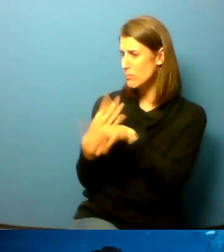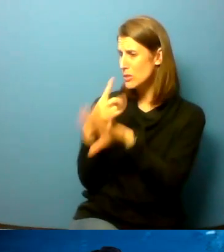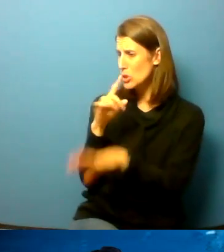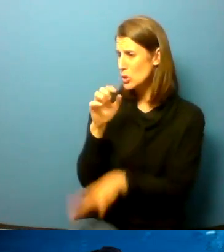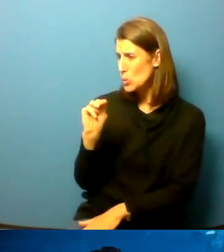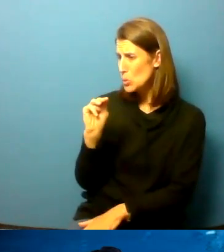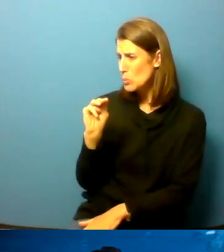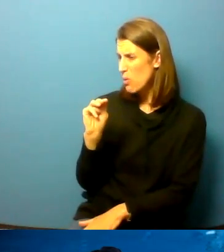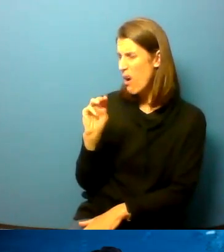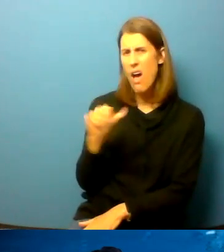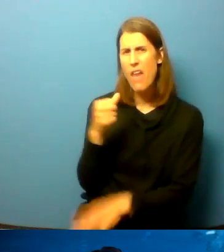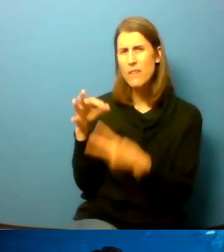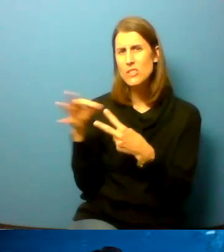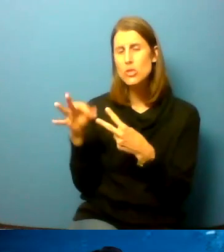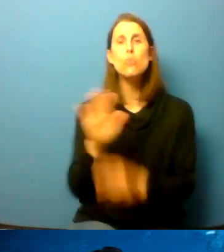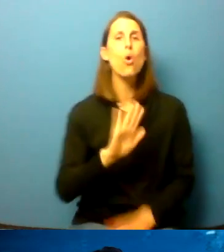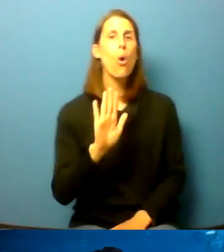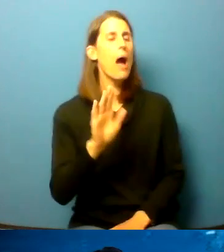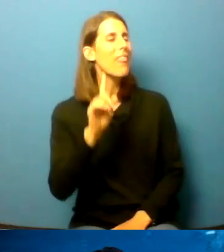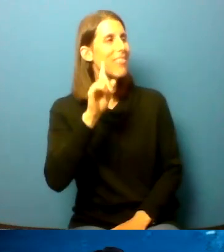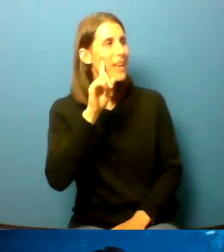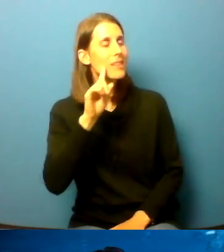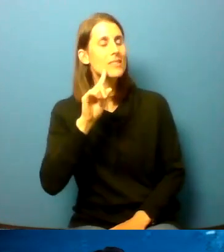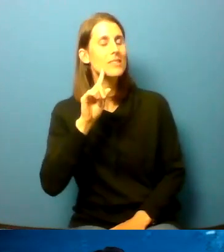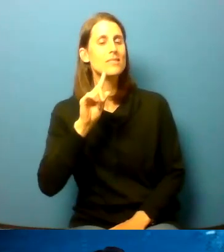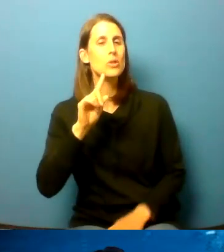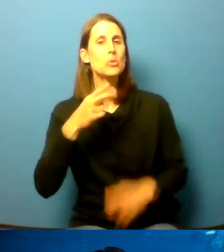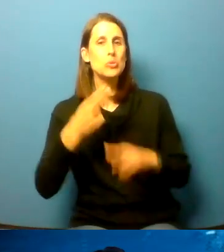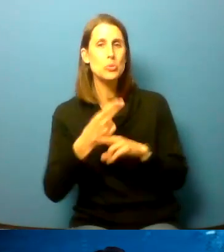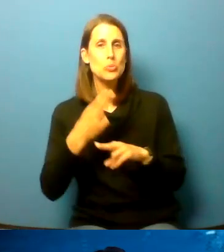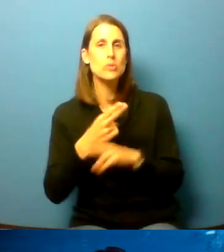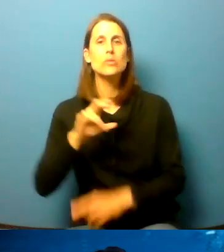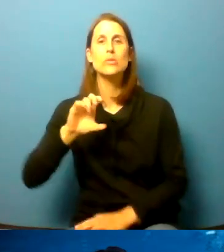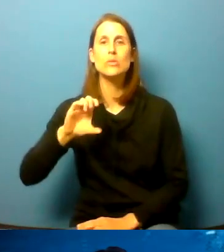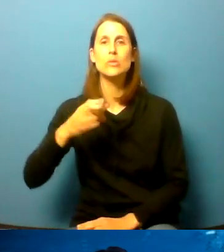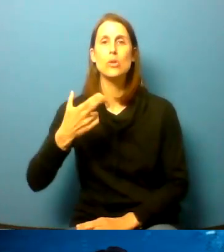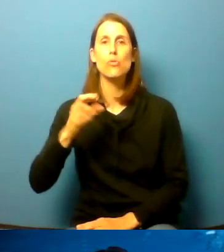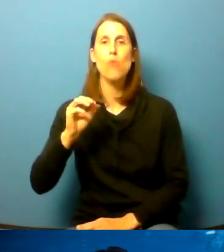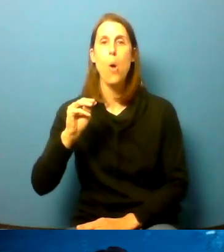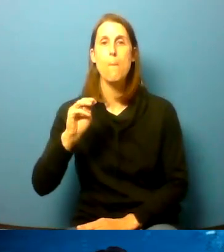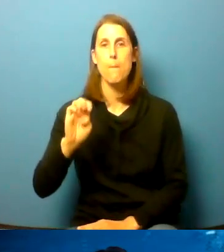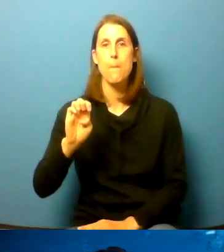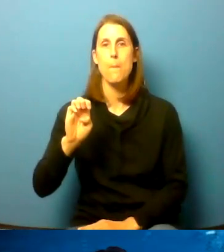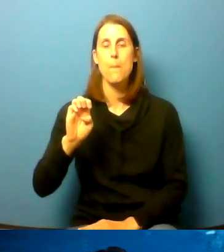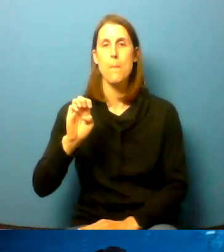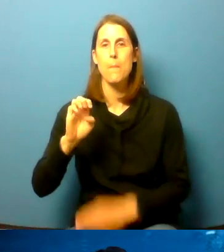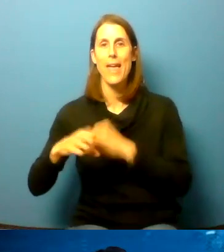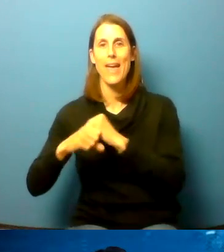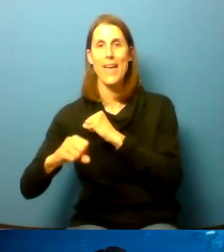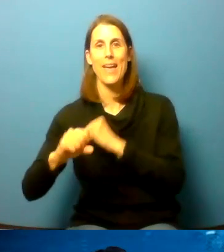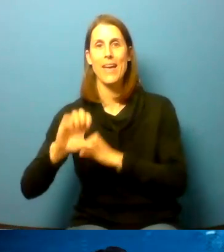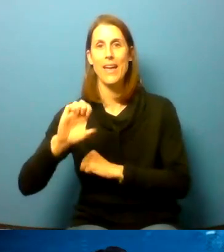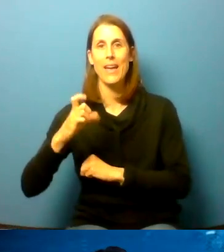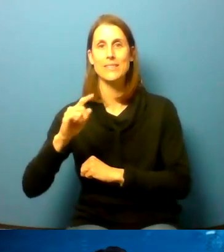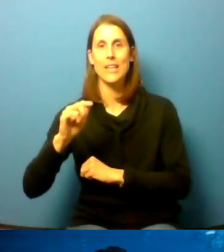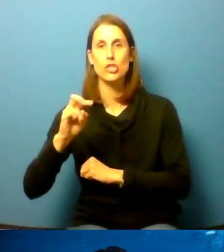I believe it's a Chrome extension, so you have to be using Chrome, and you can turn it on and off, so you don't have to have Buzz Lightyear all the